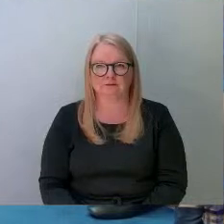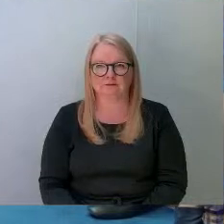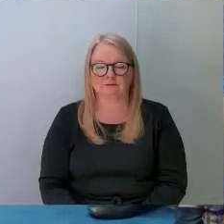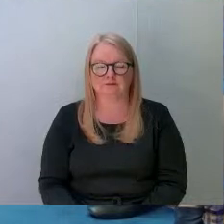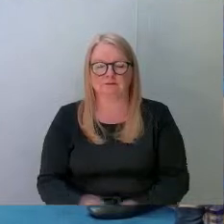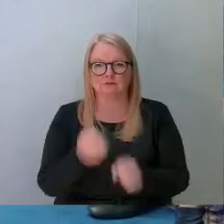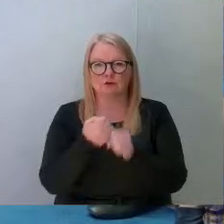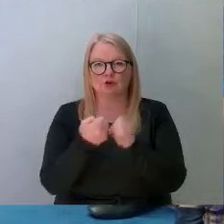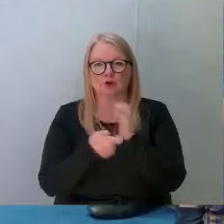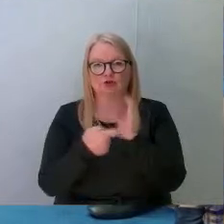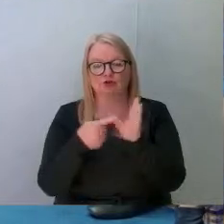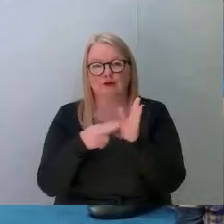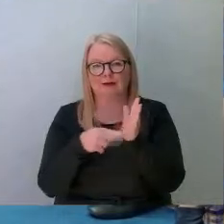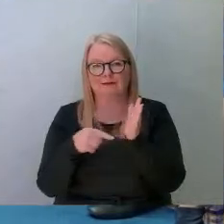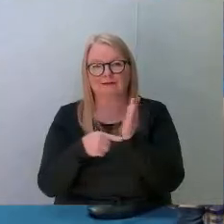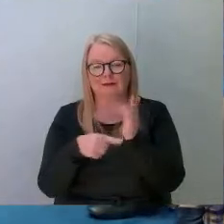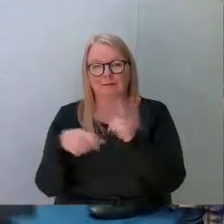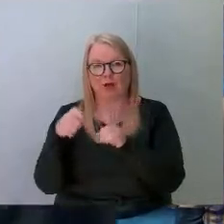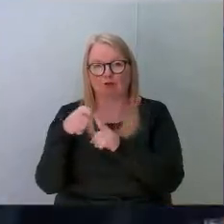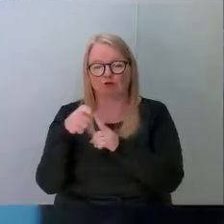Grant Patrick.